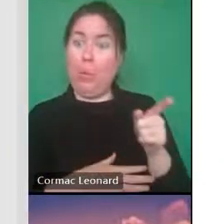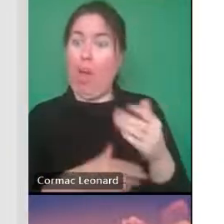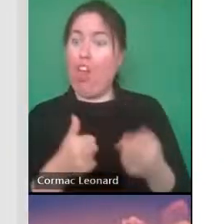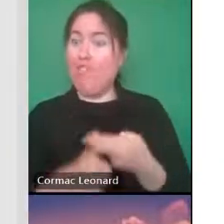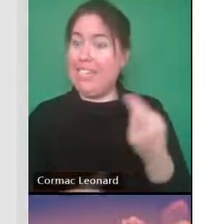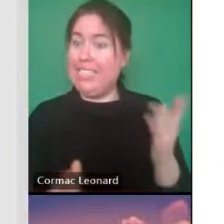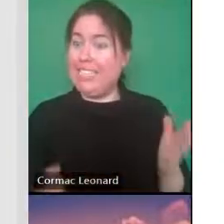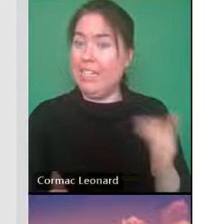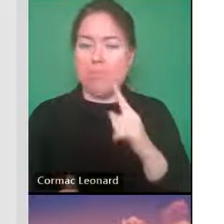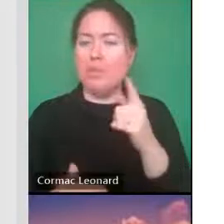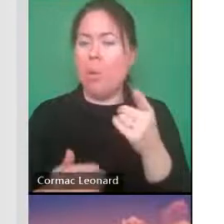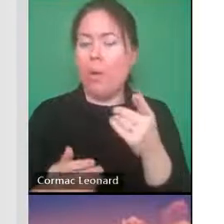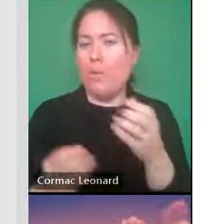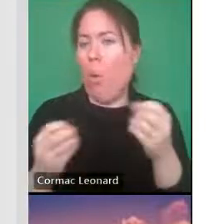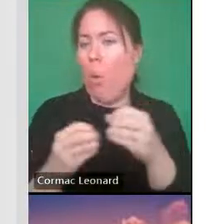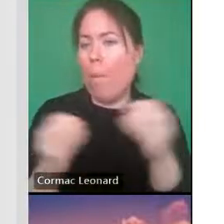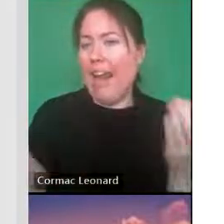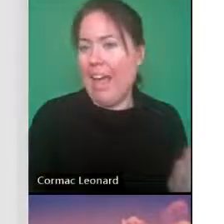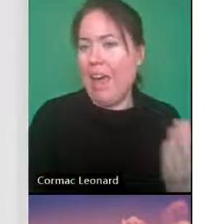so it is available to you.